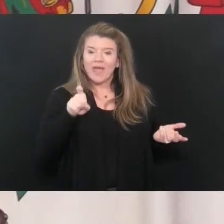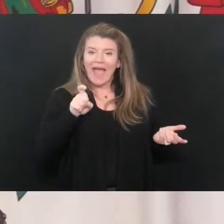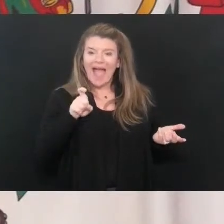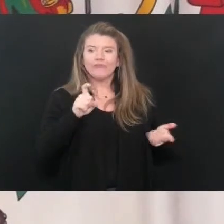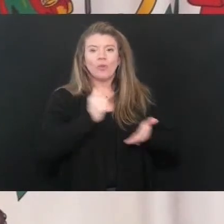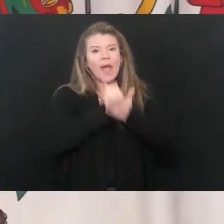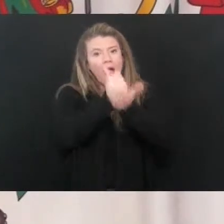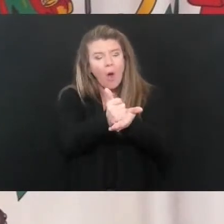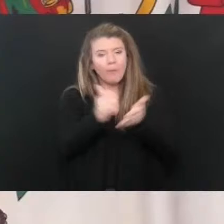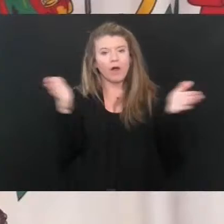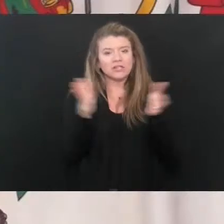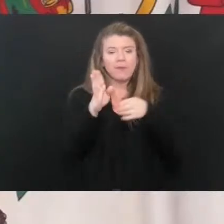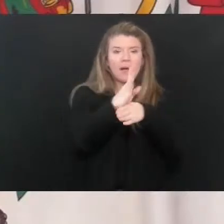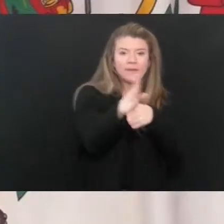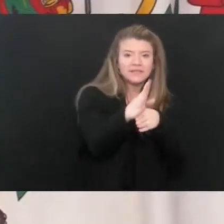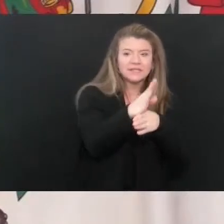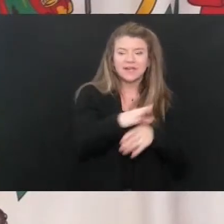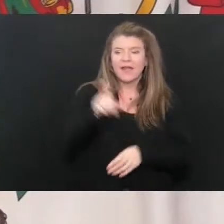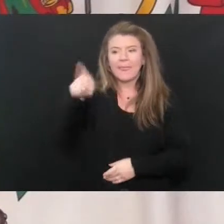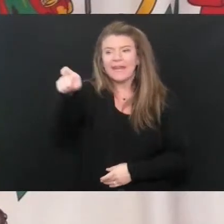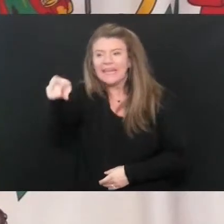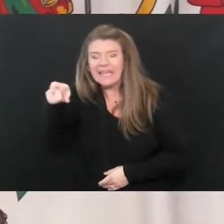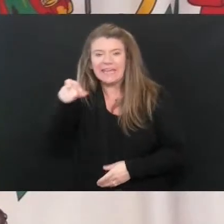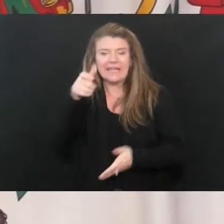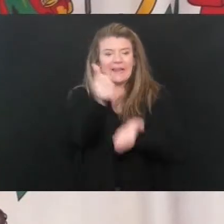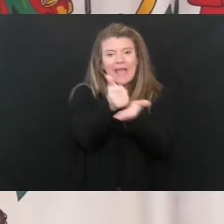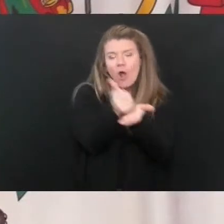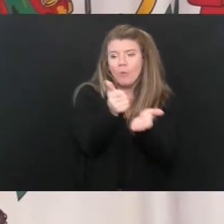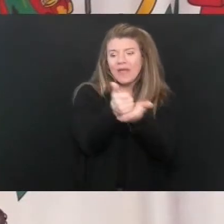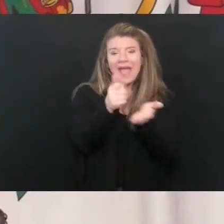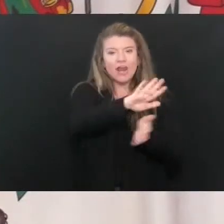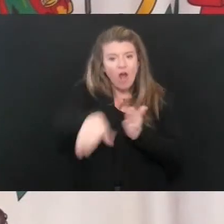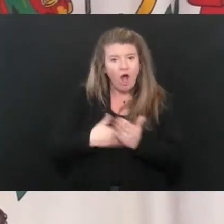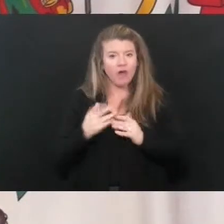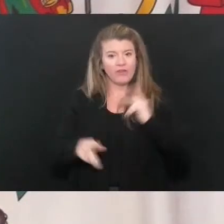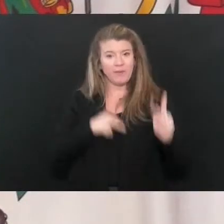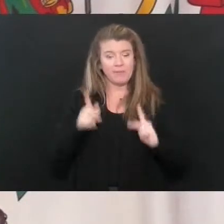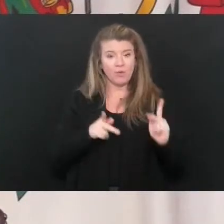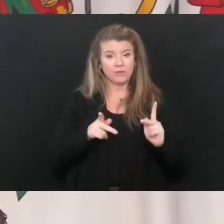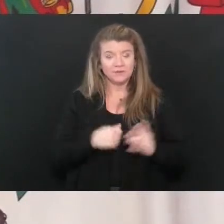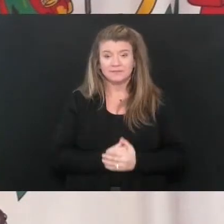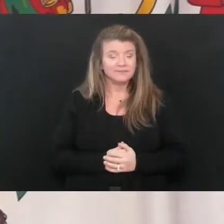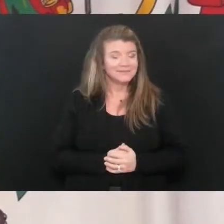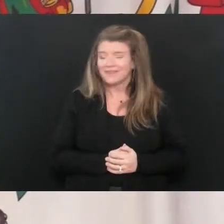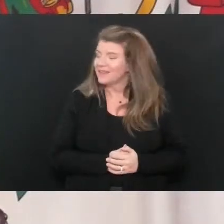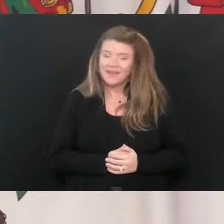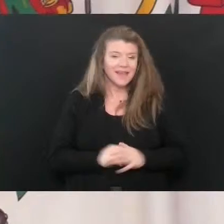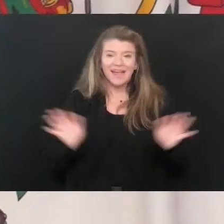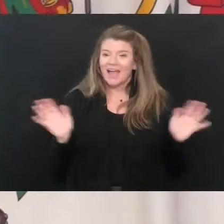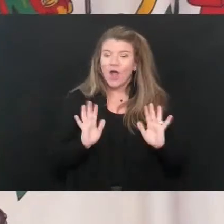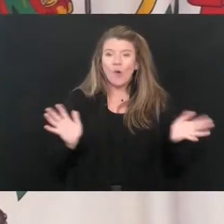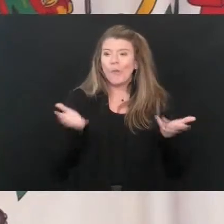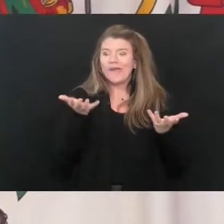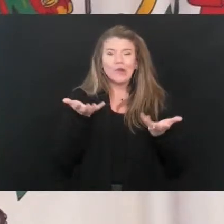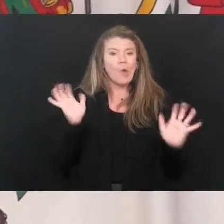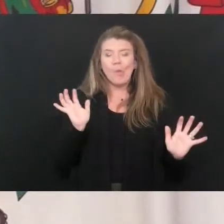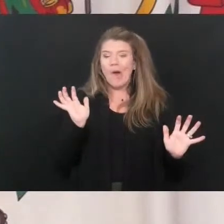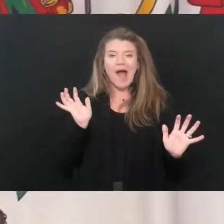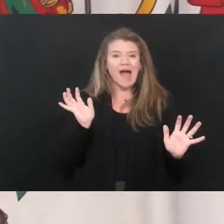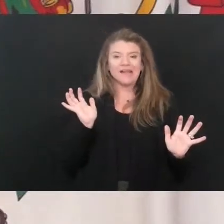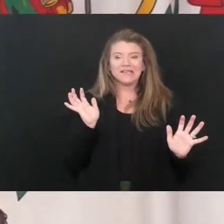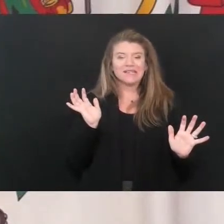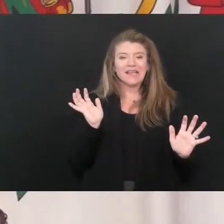the backs of the needy or on the backs of anybody. We do not need to feather bed